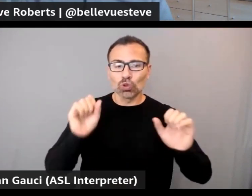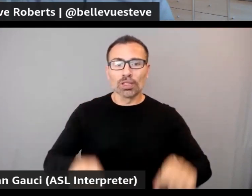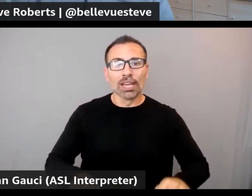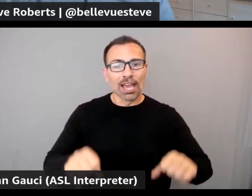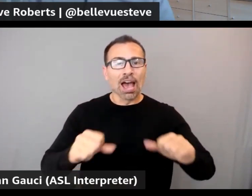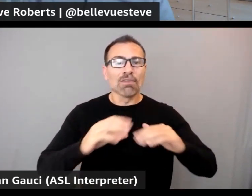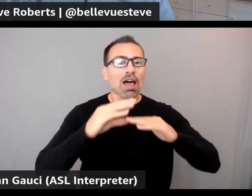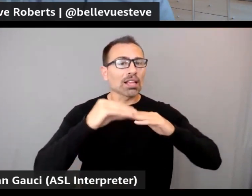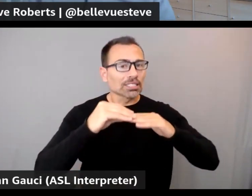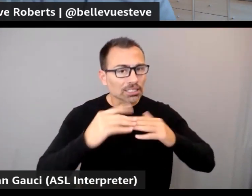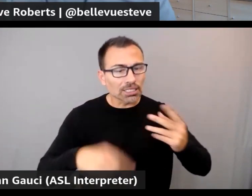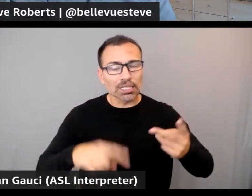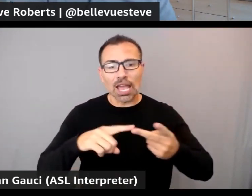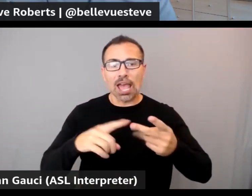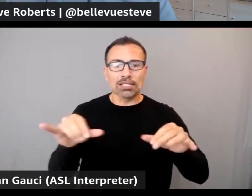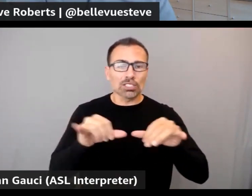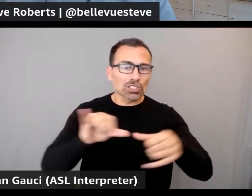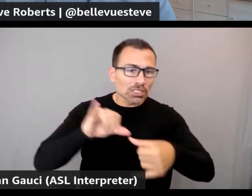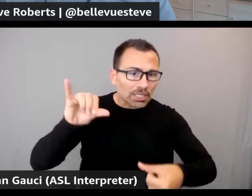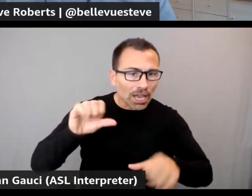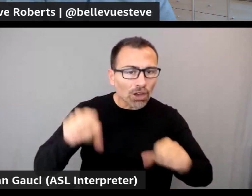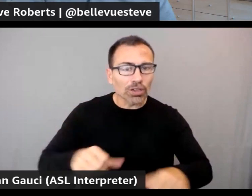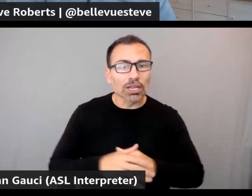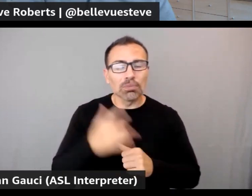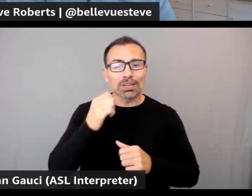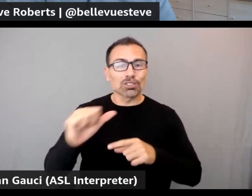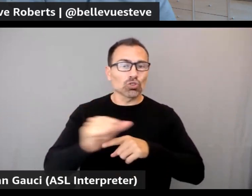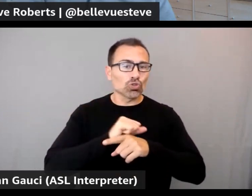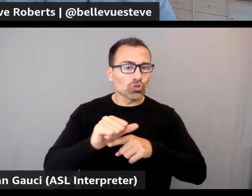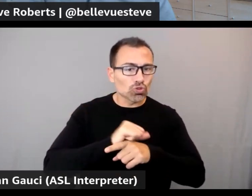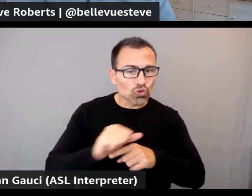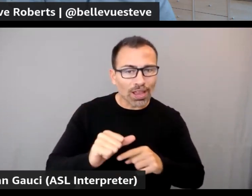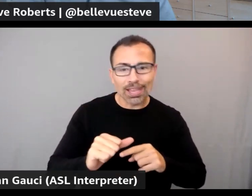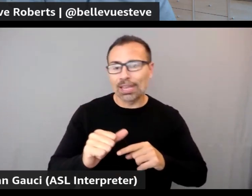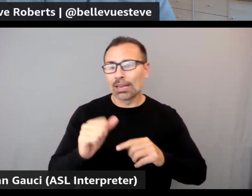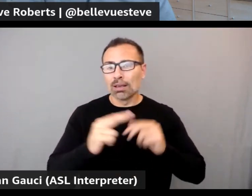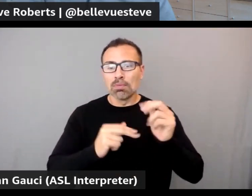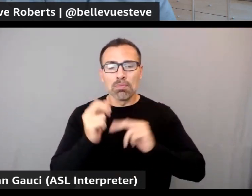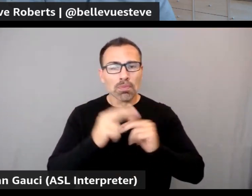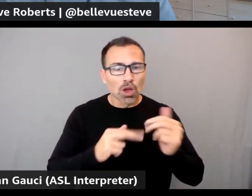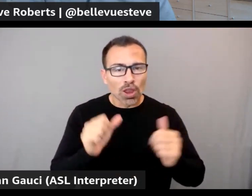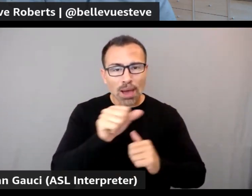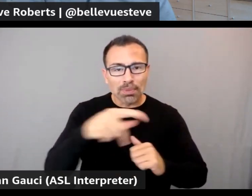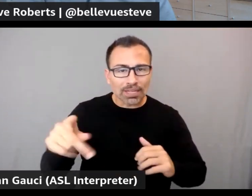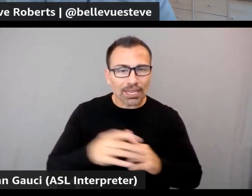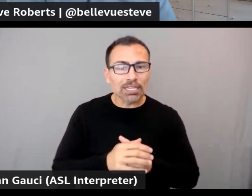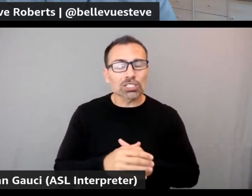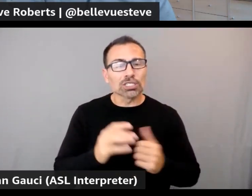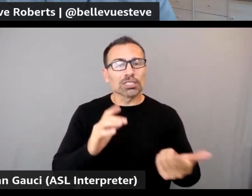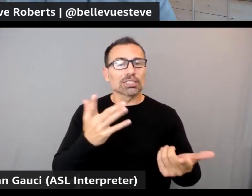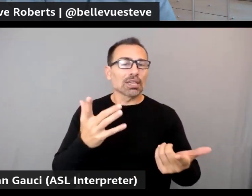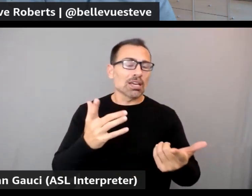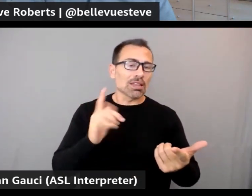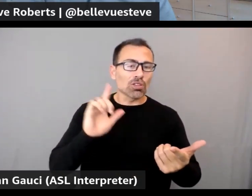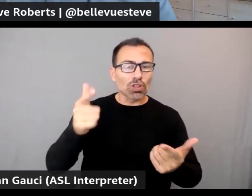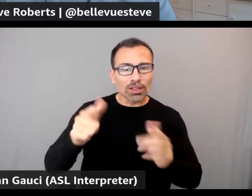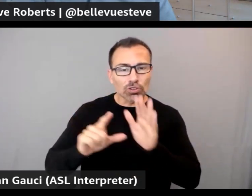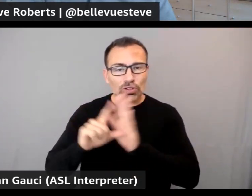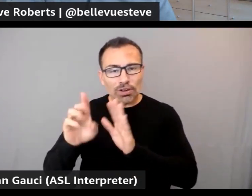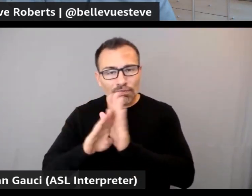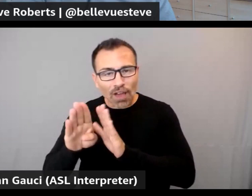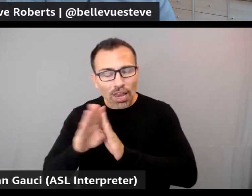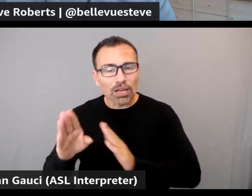you train and then you find into your application, then you deploy the application for inference, and maybe in a few months you'll train again. So